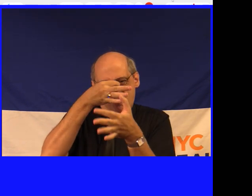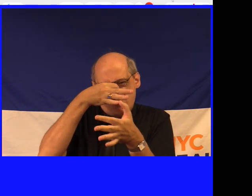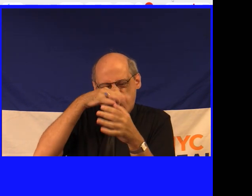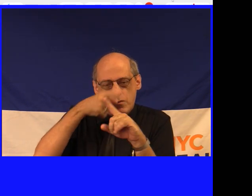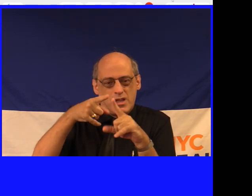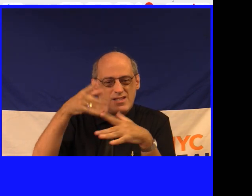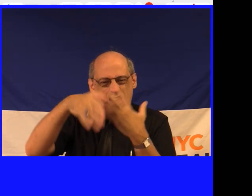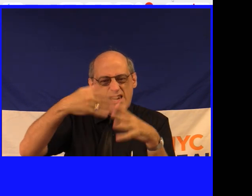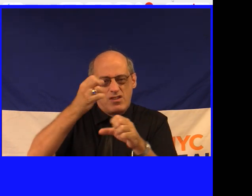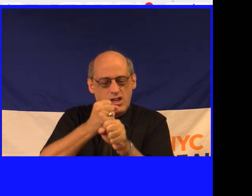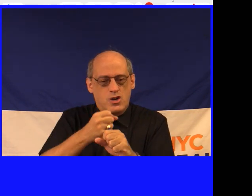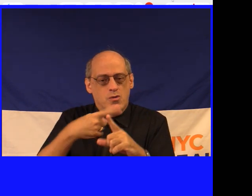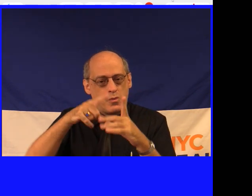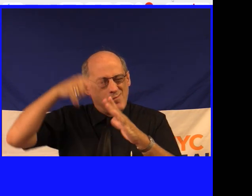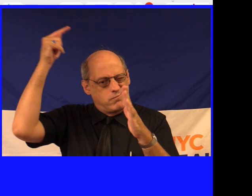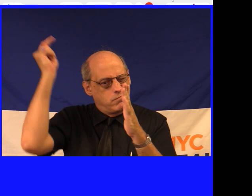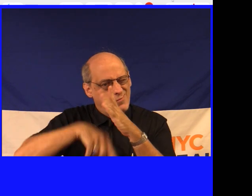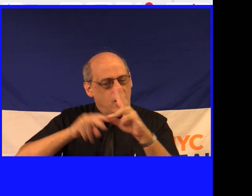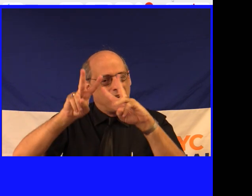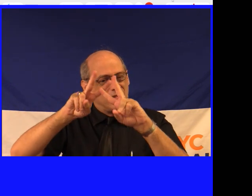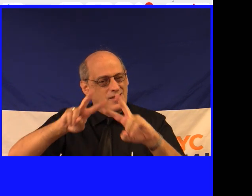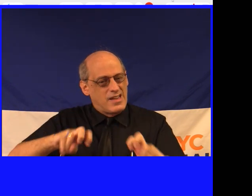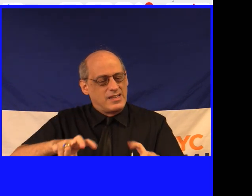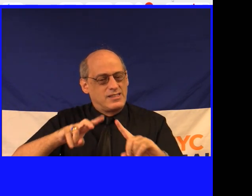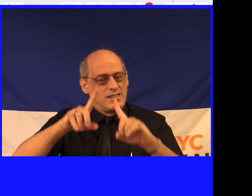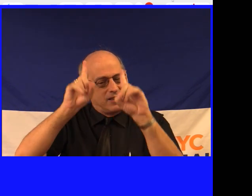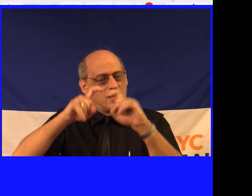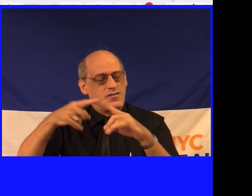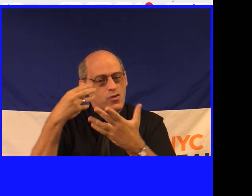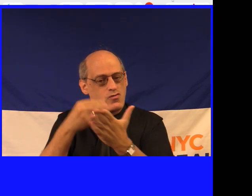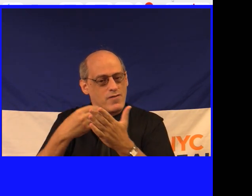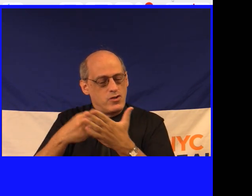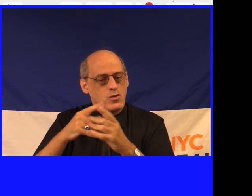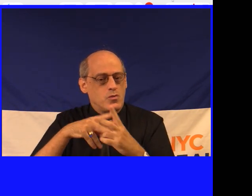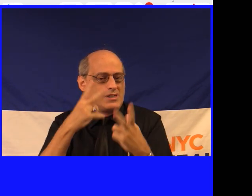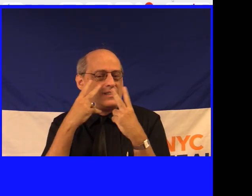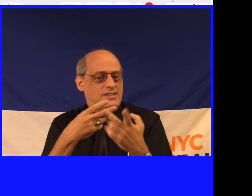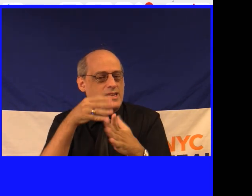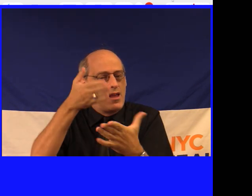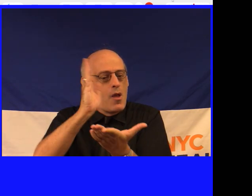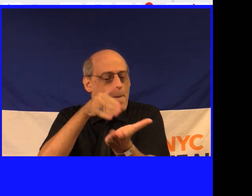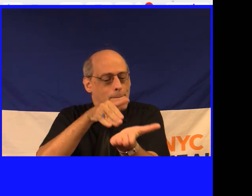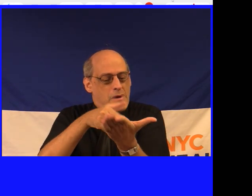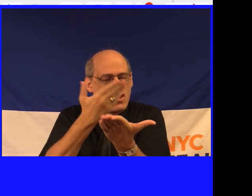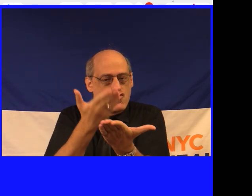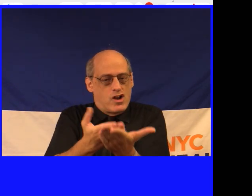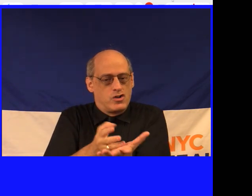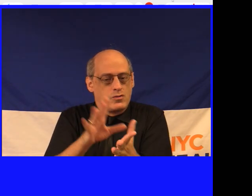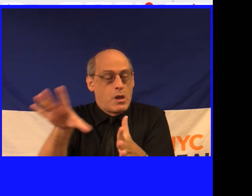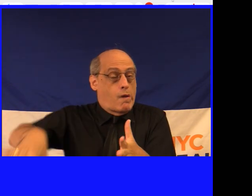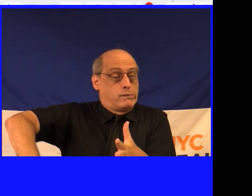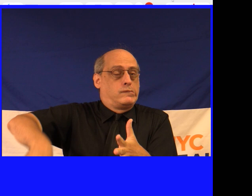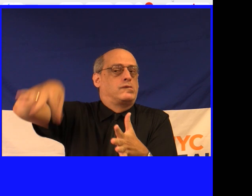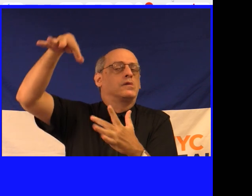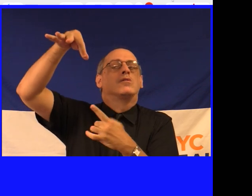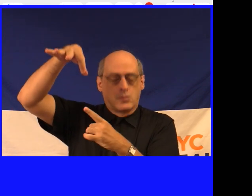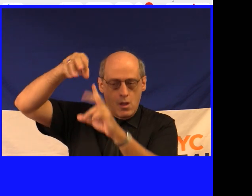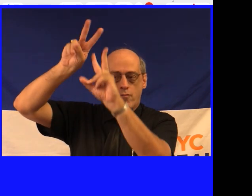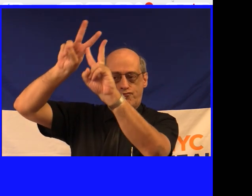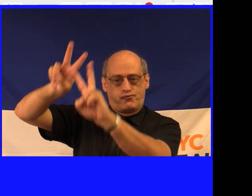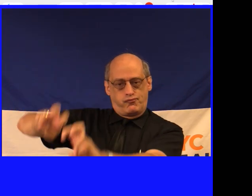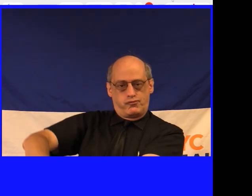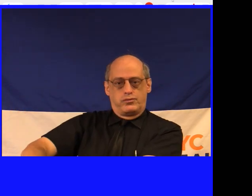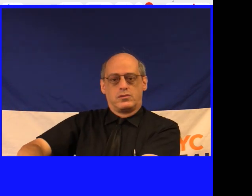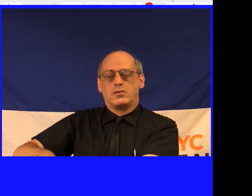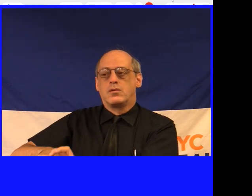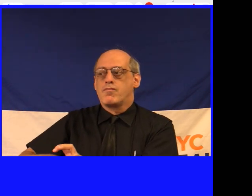revenue testing. And what that means is we take it down to the level of the medical records. So we select medical records, and we look through those medical records.